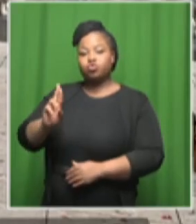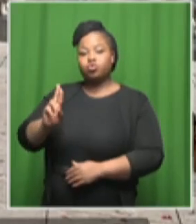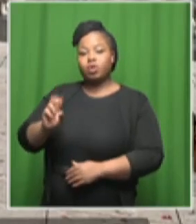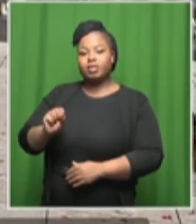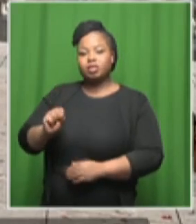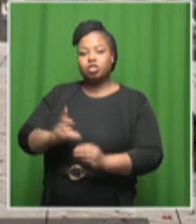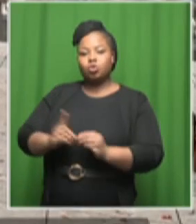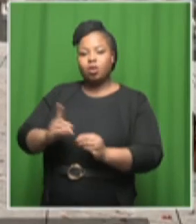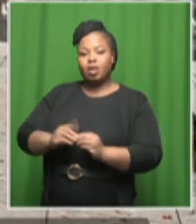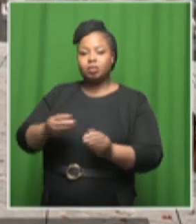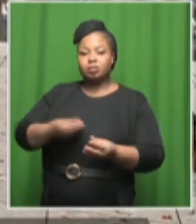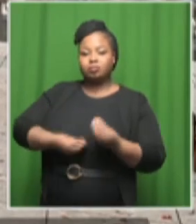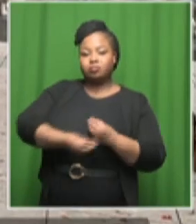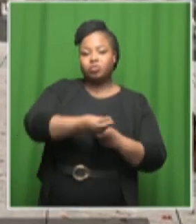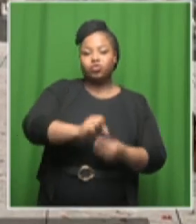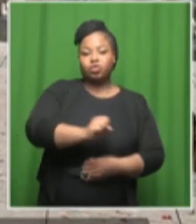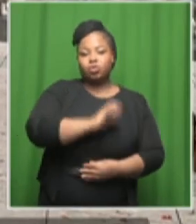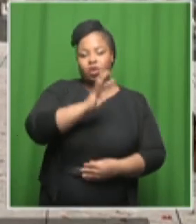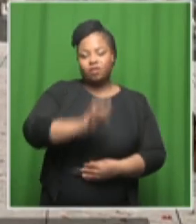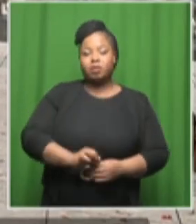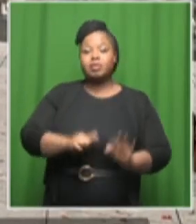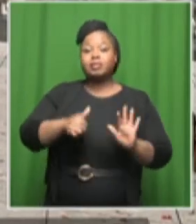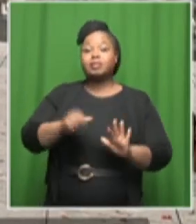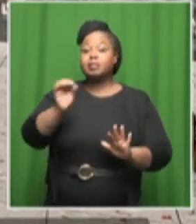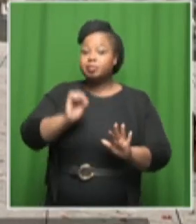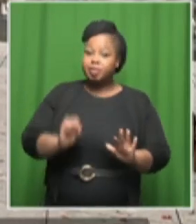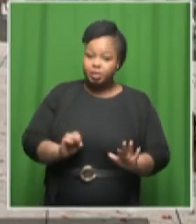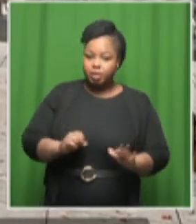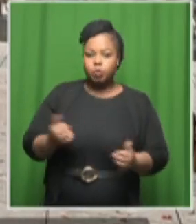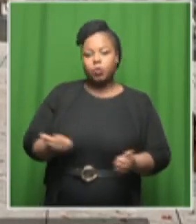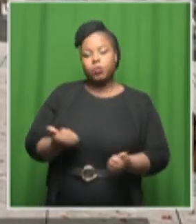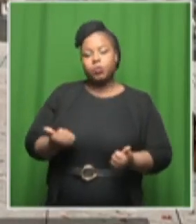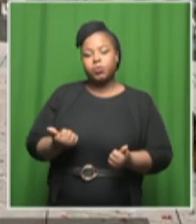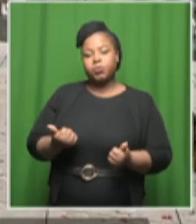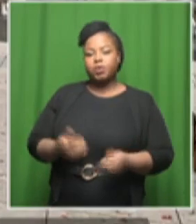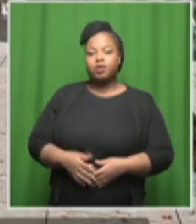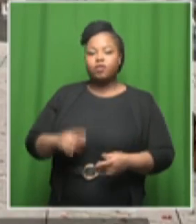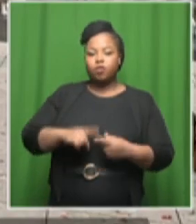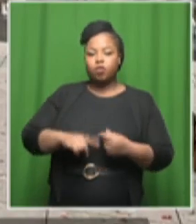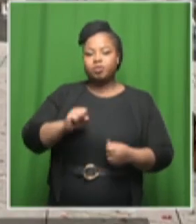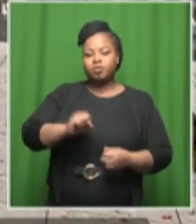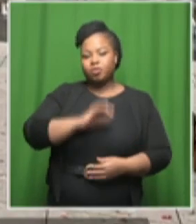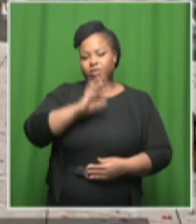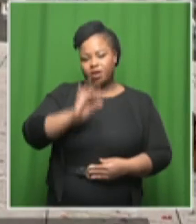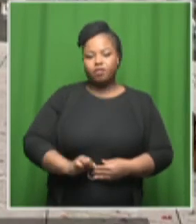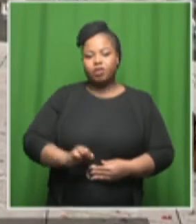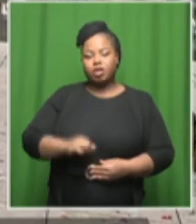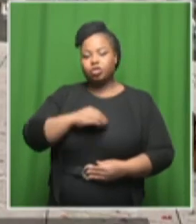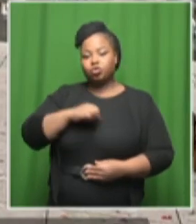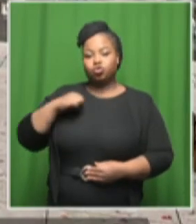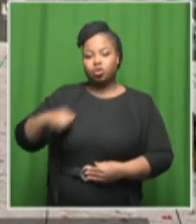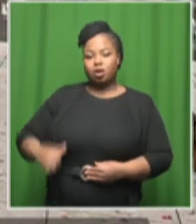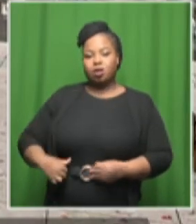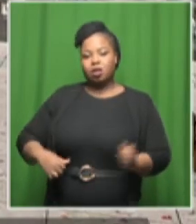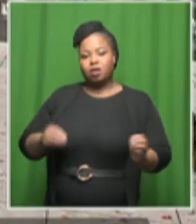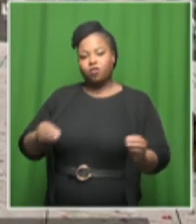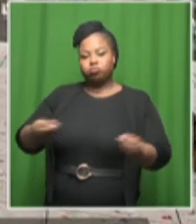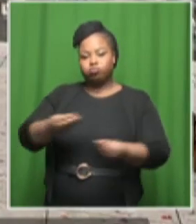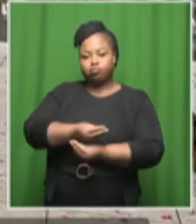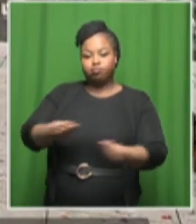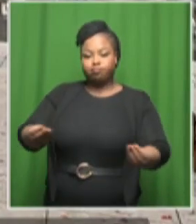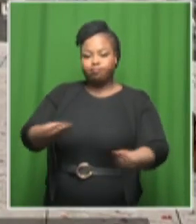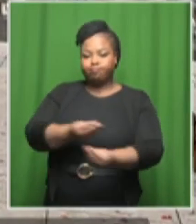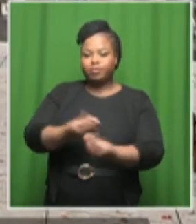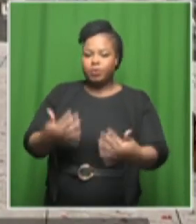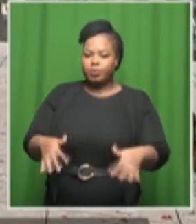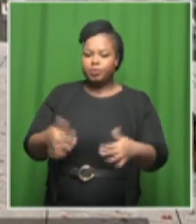of goods with South Africa, with about 6% of that actually going from South Africa to China. So Hong Kong is